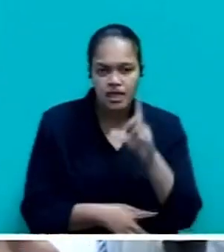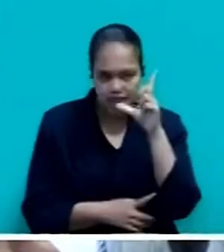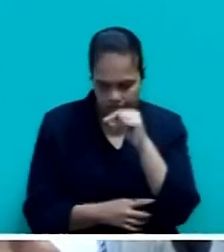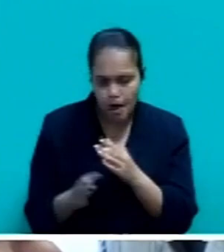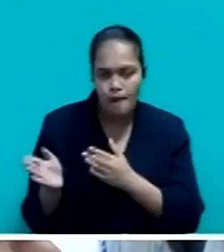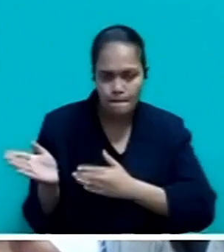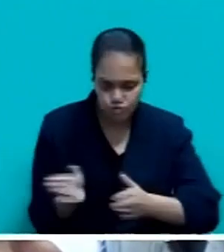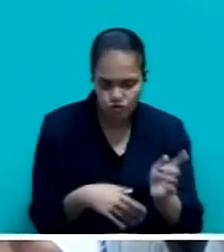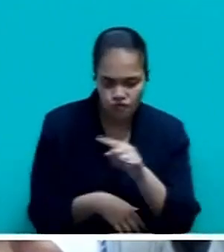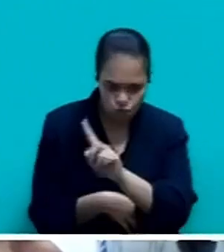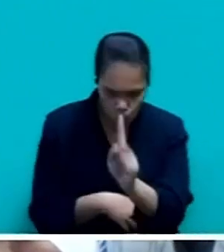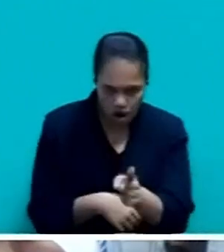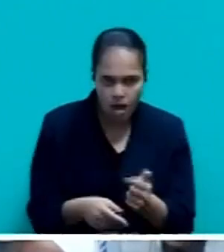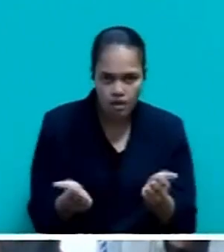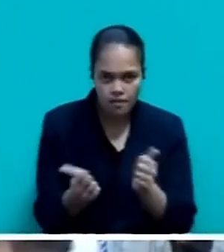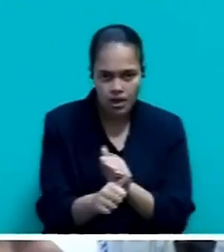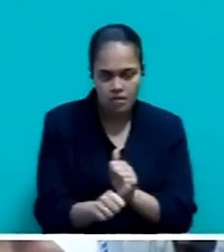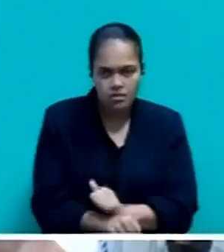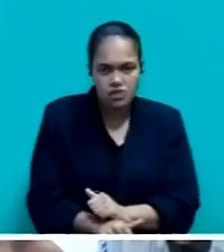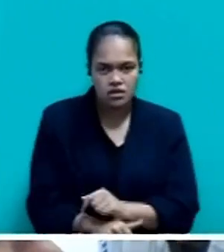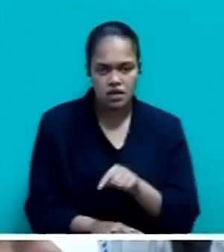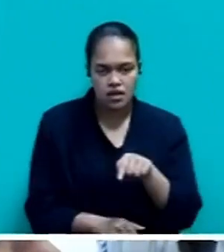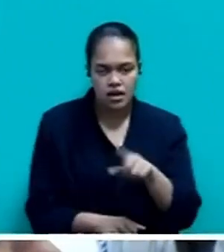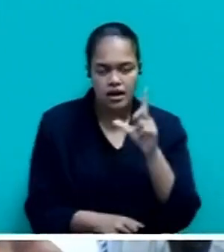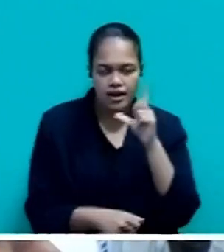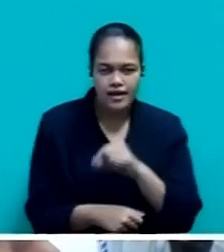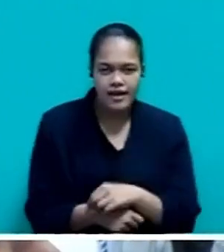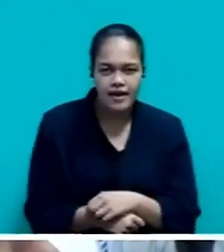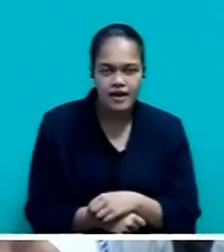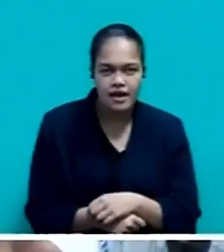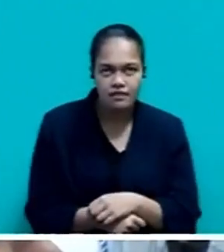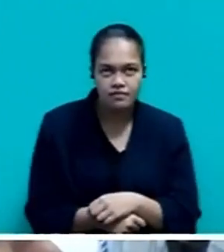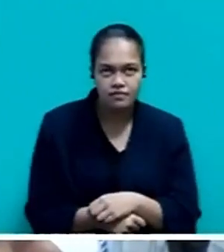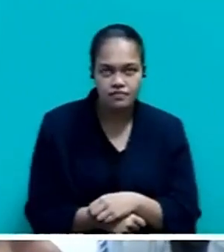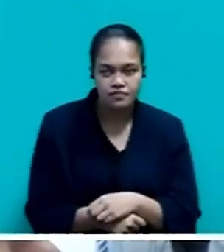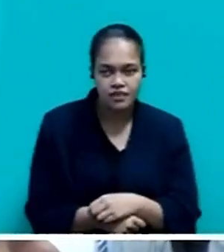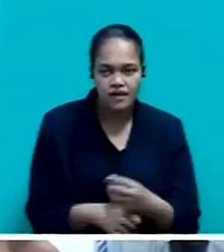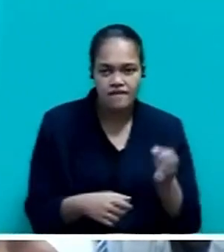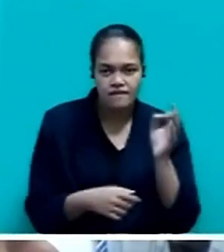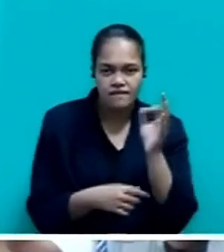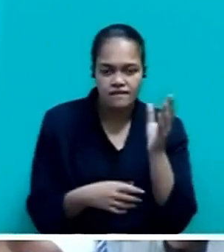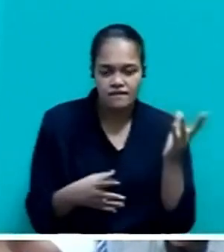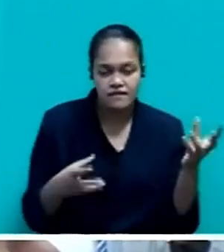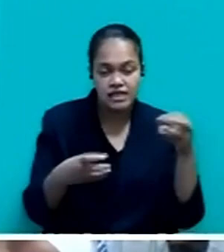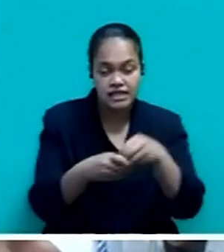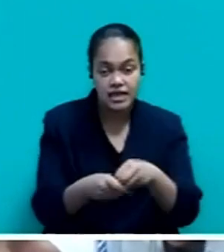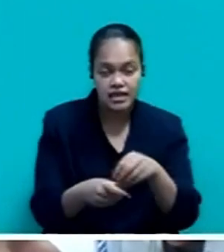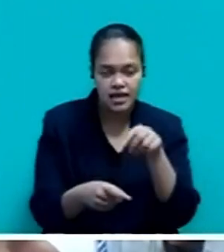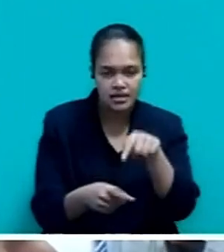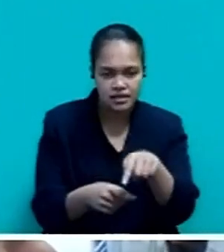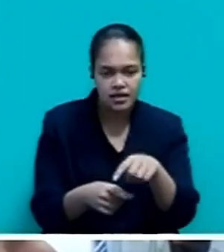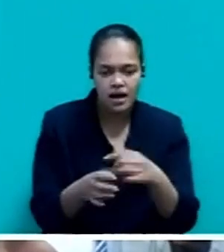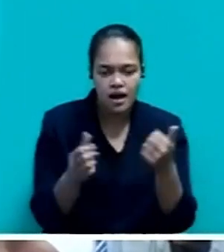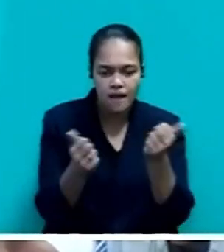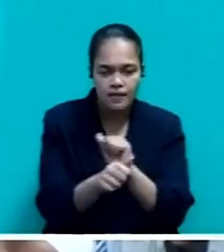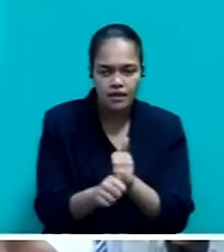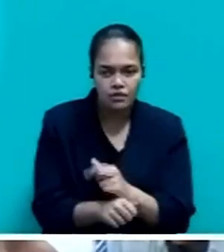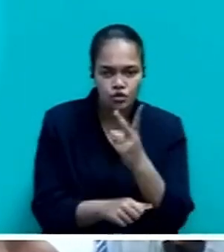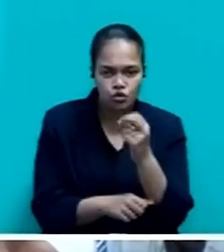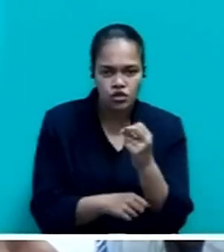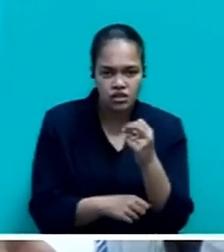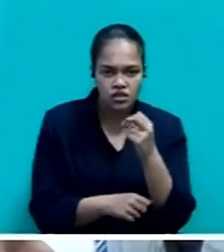move those amendments that should facilitate the election in 2026. And those amendments, they do come